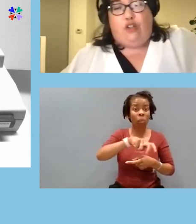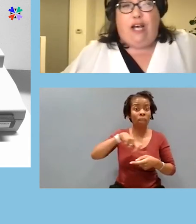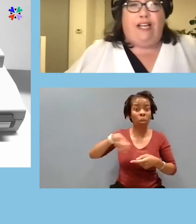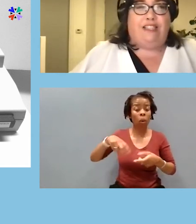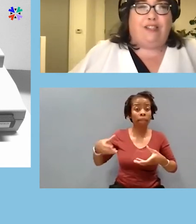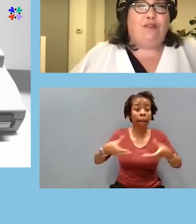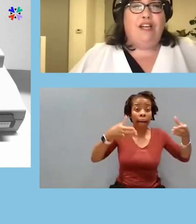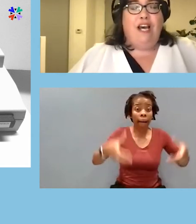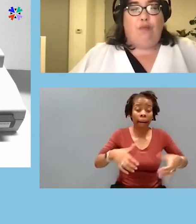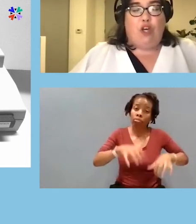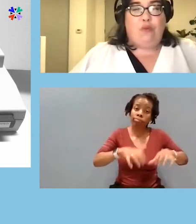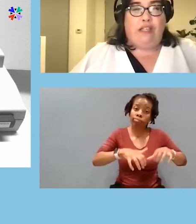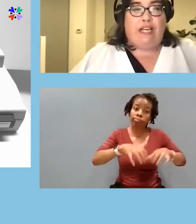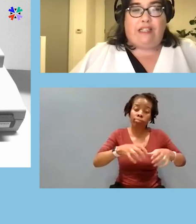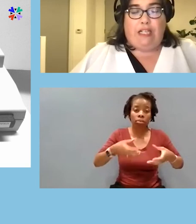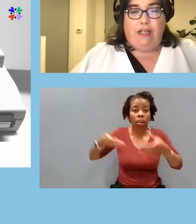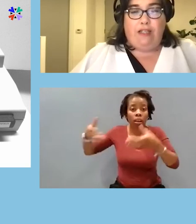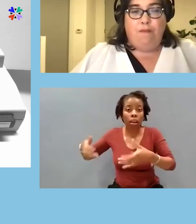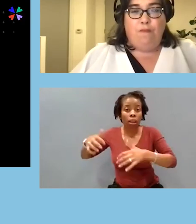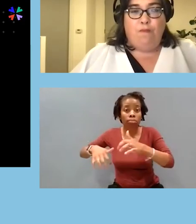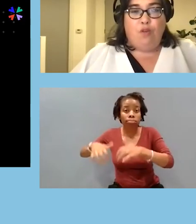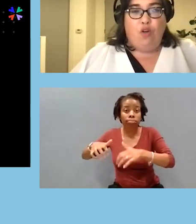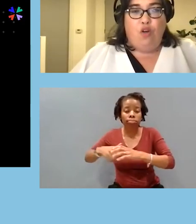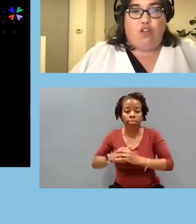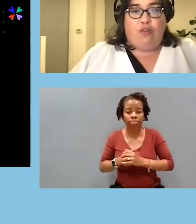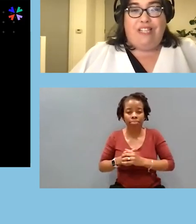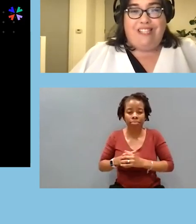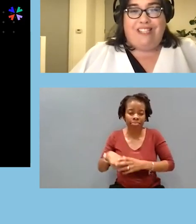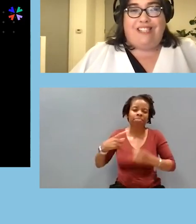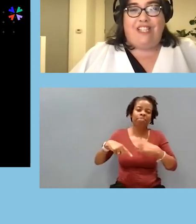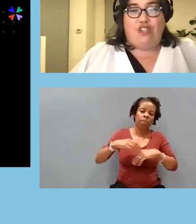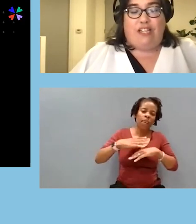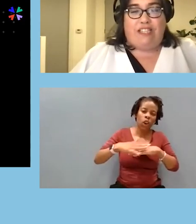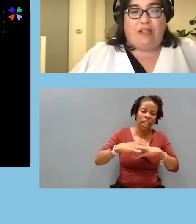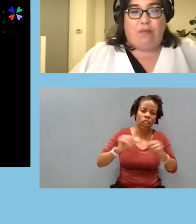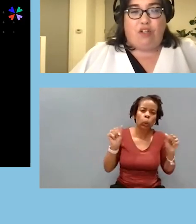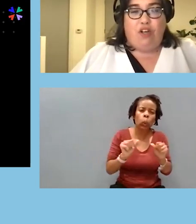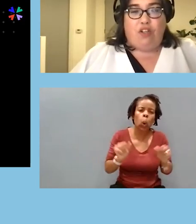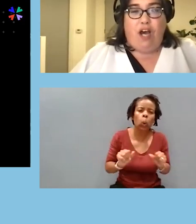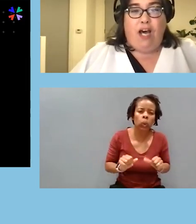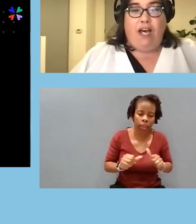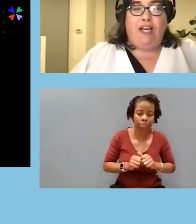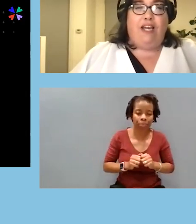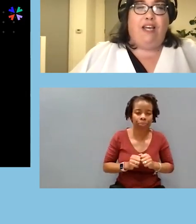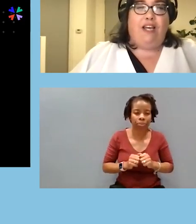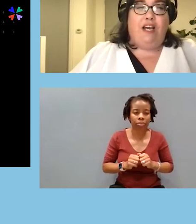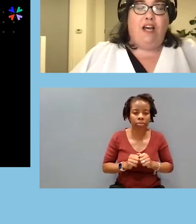phonetic shorthand. We go to the next slide. So this is interesting because